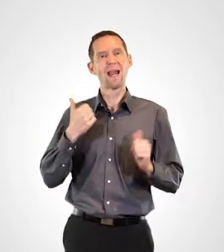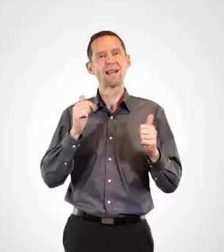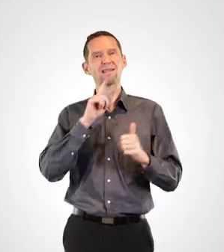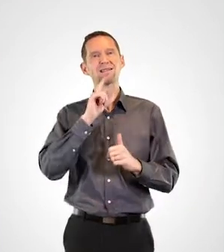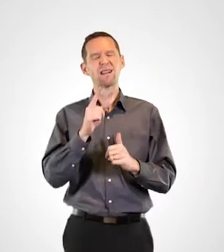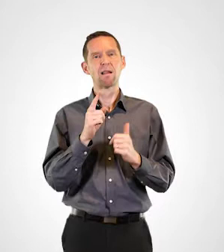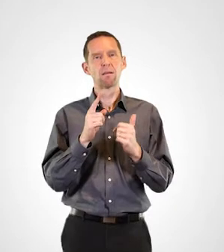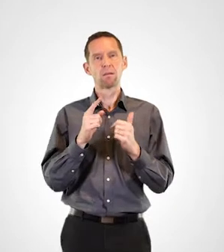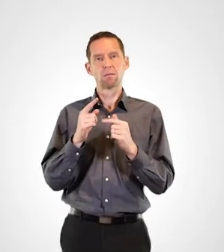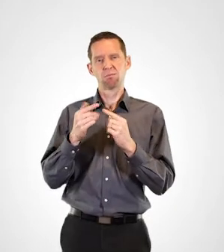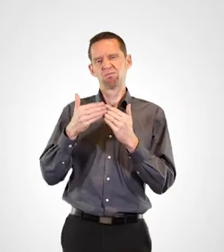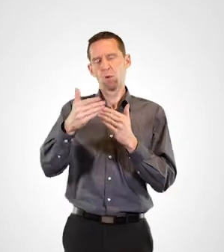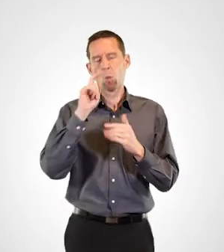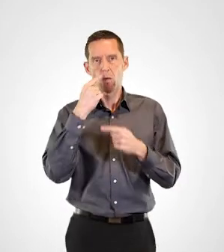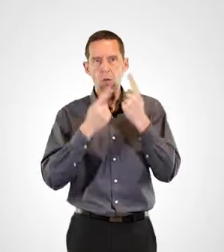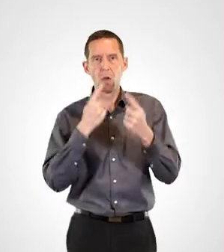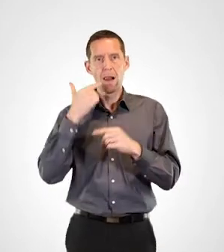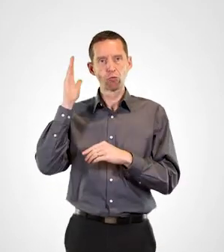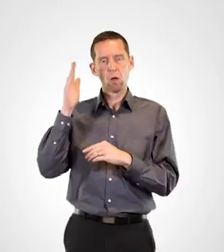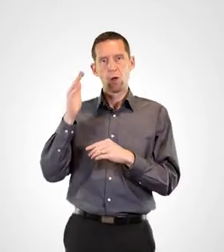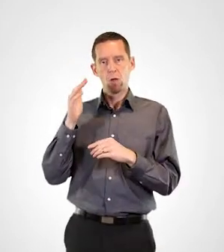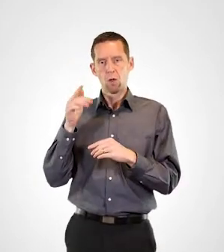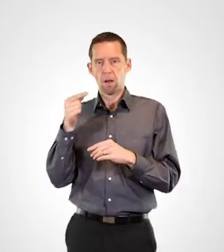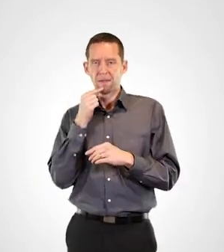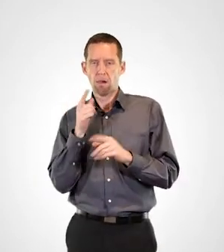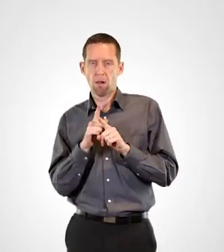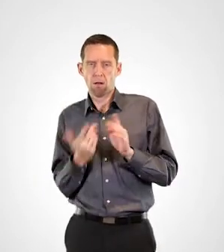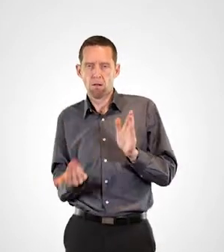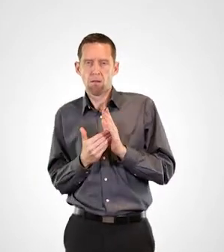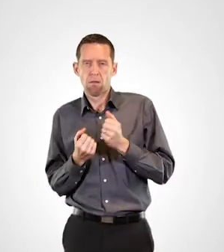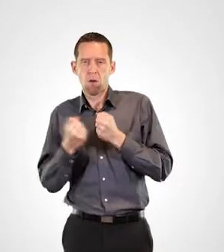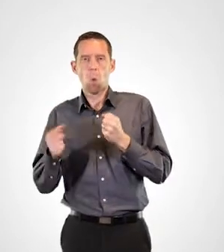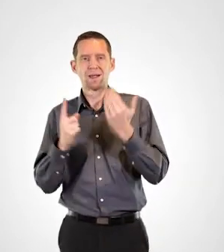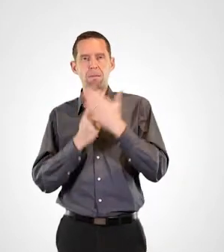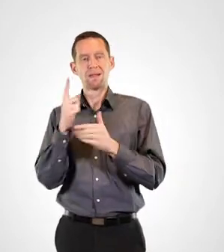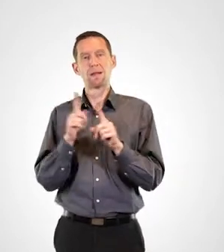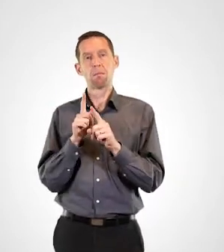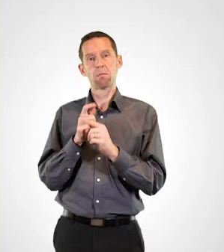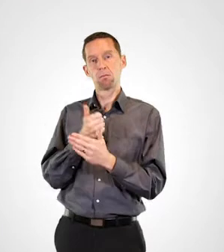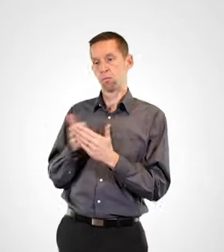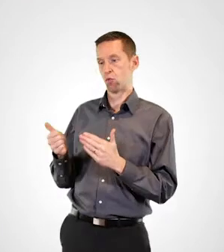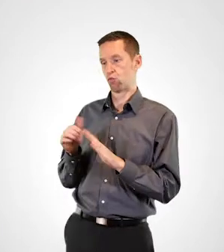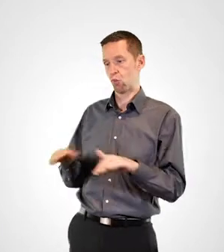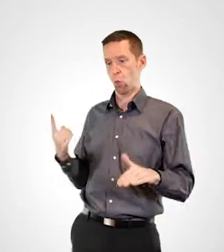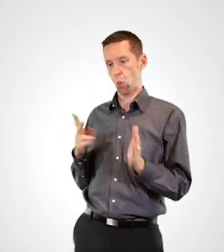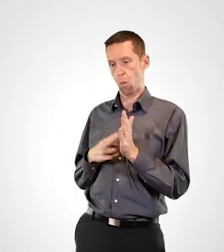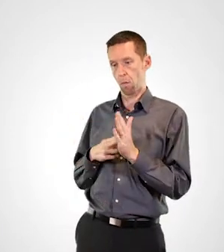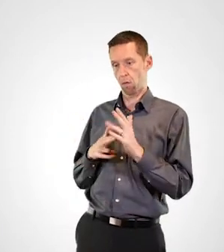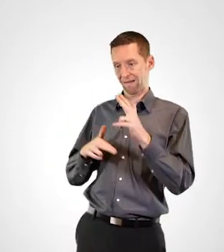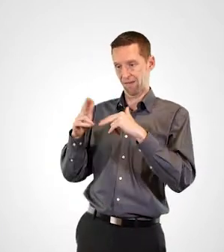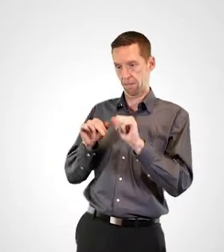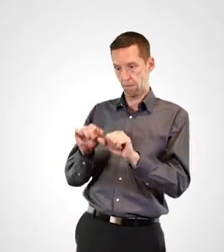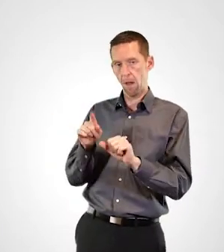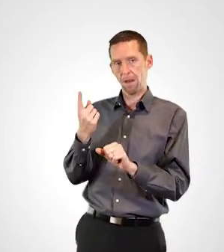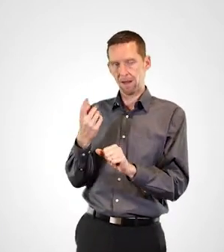this I think in other lectures, is the importance of embellishing what's happening. So we want to be doing what we do with typically developing kids, but we just want